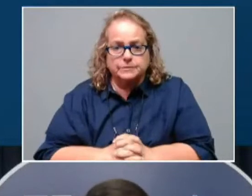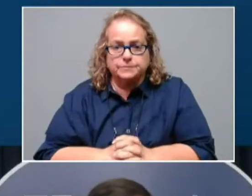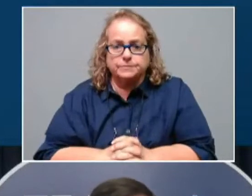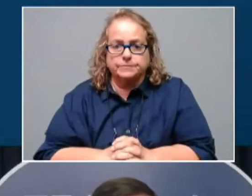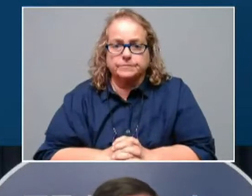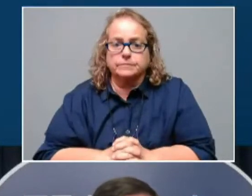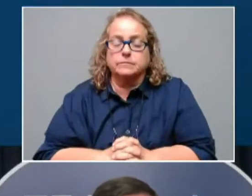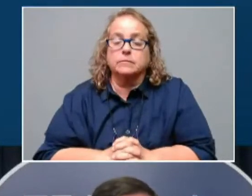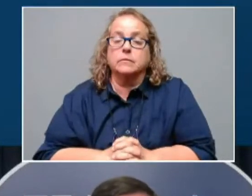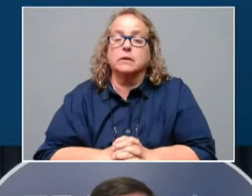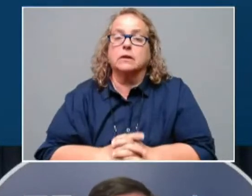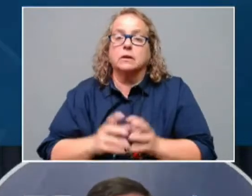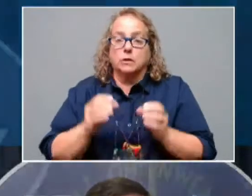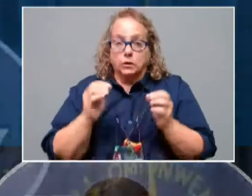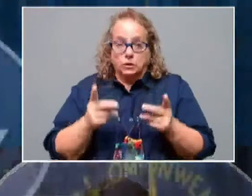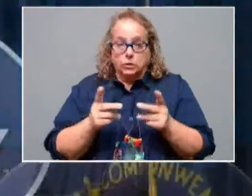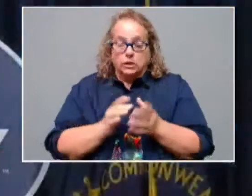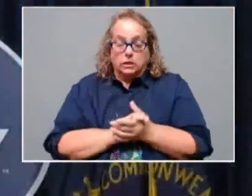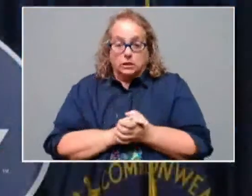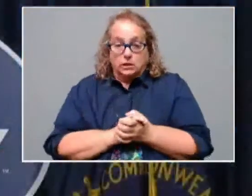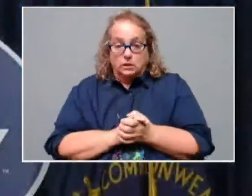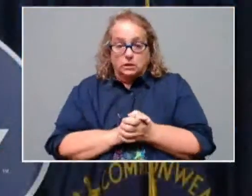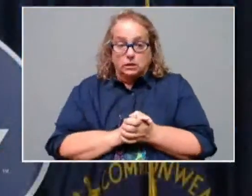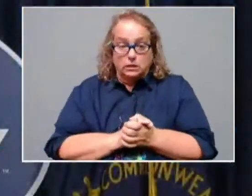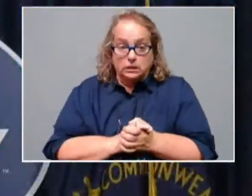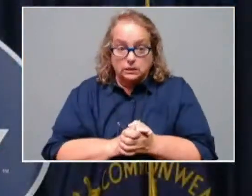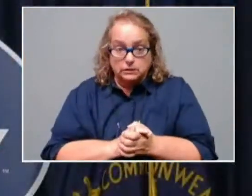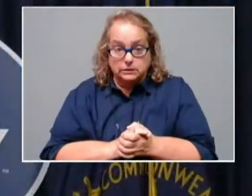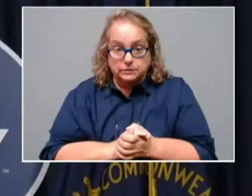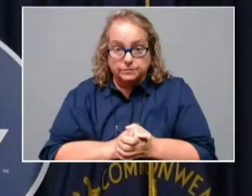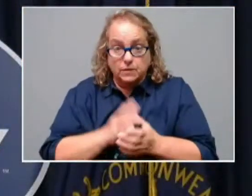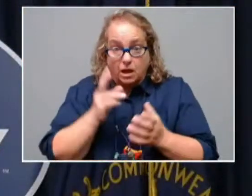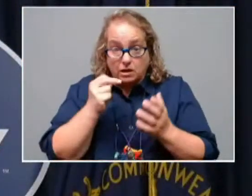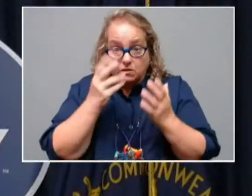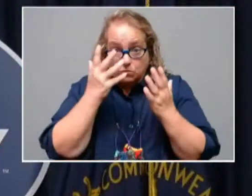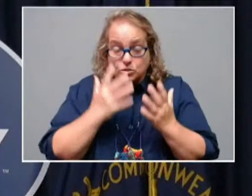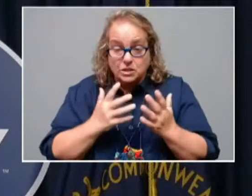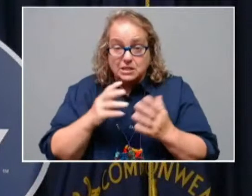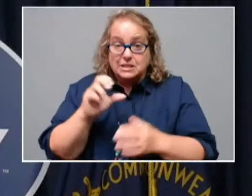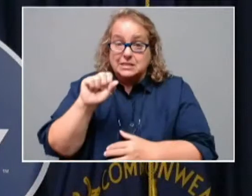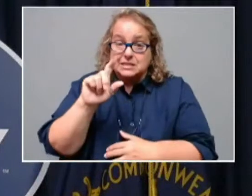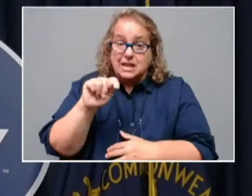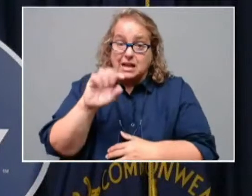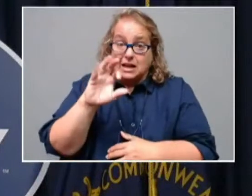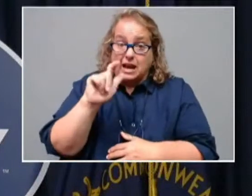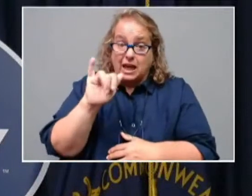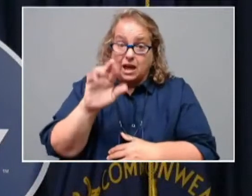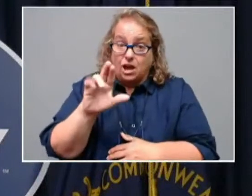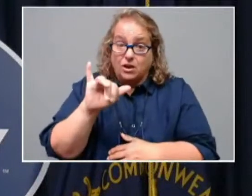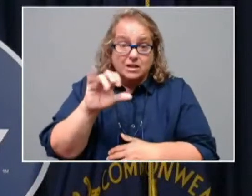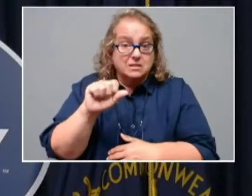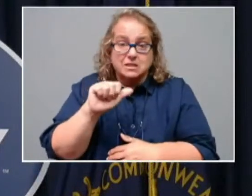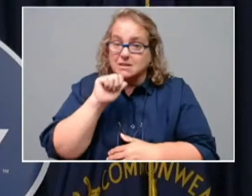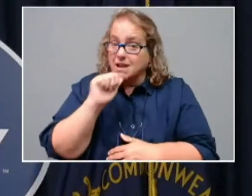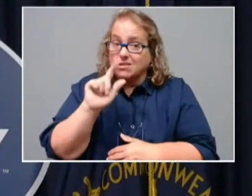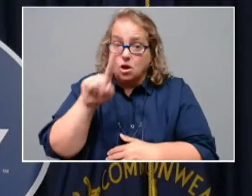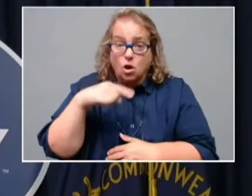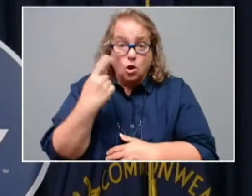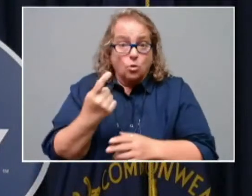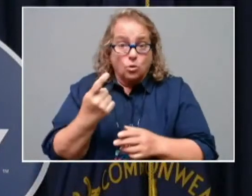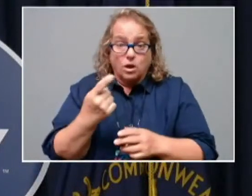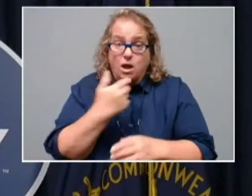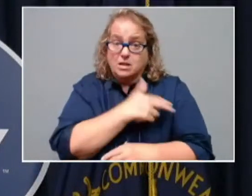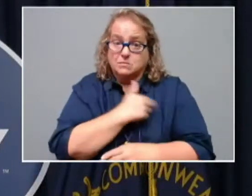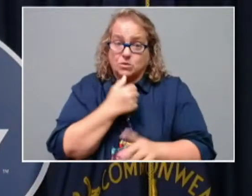All right. Unfortunately, St. Clair is not the only facility that has hit this hard, but can't you